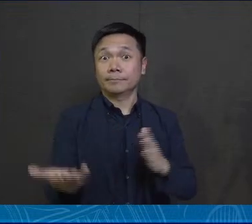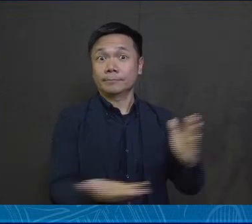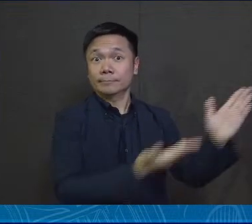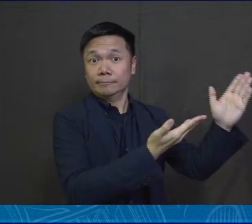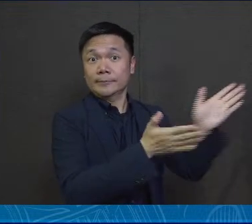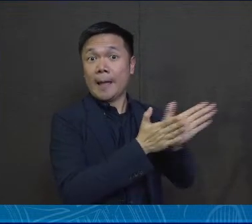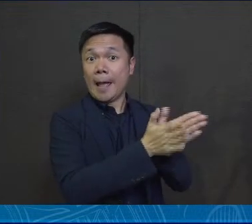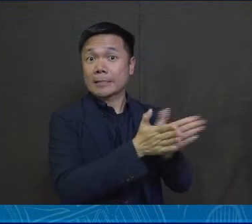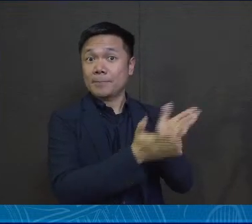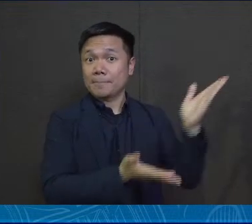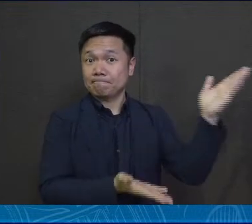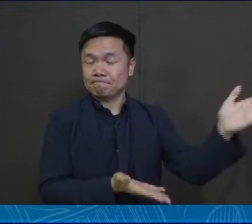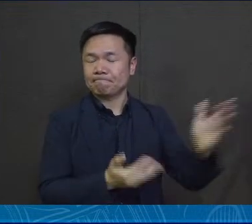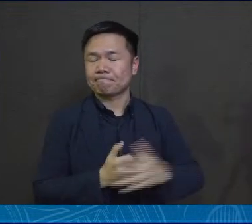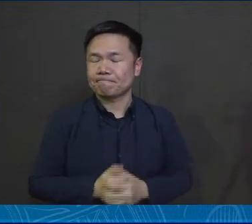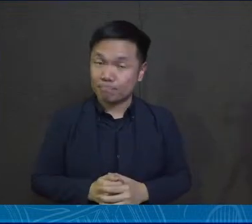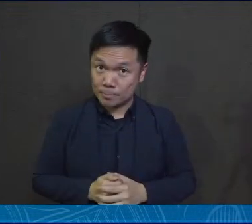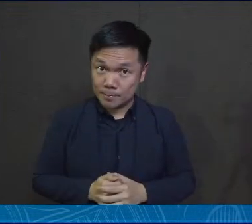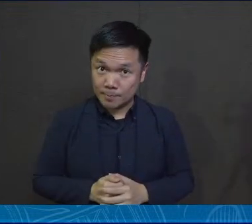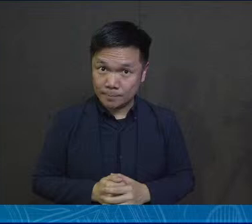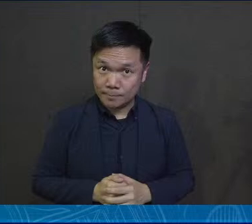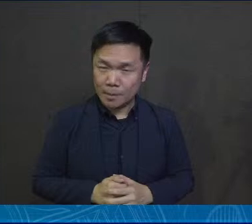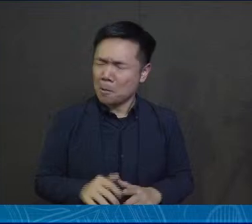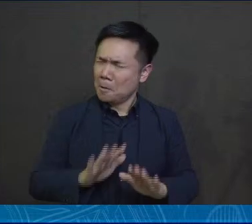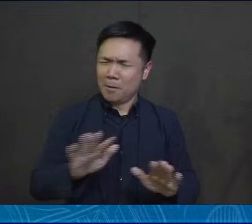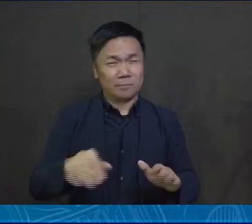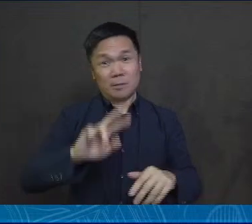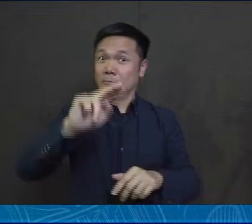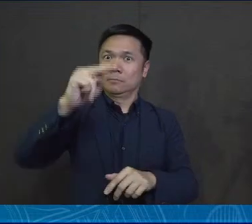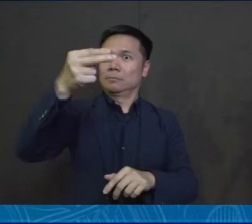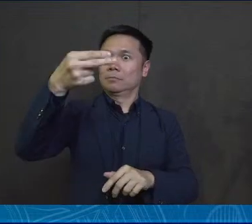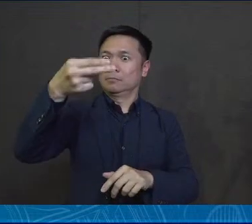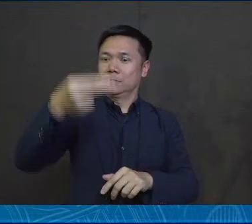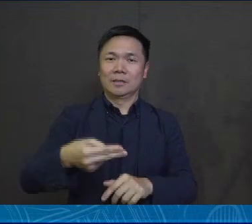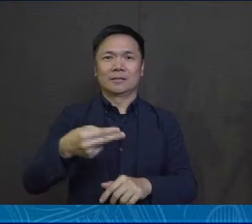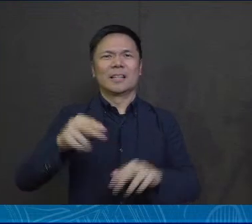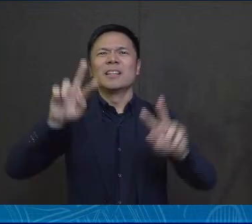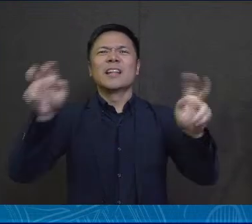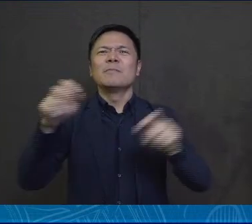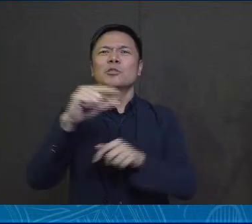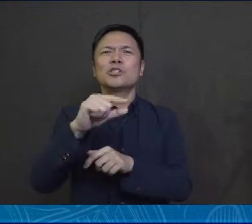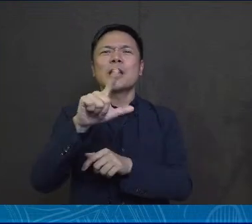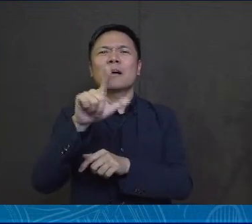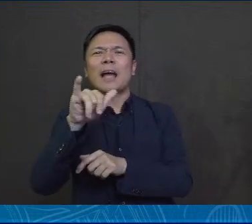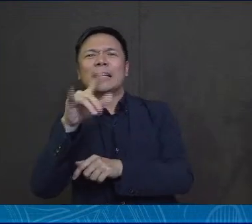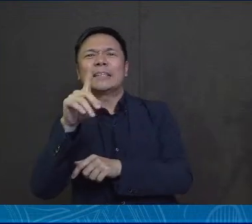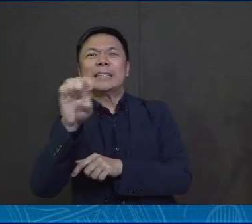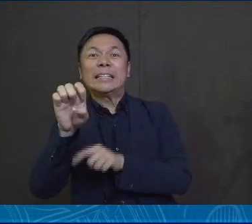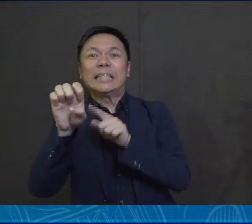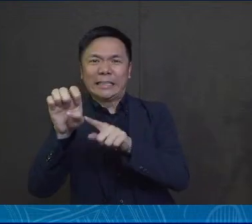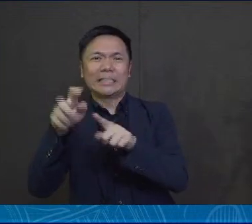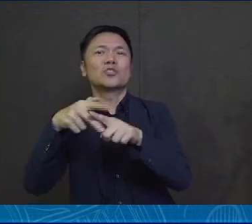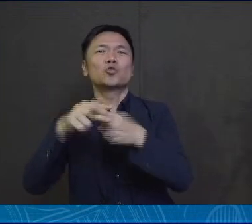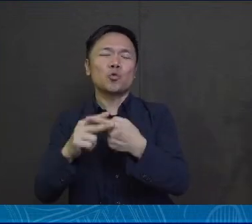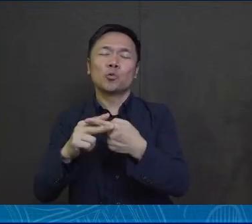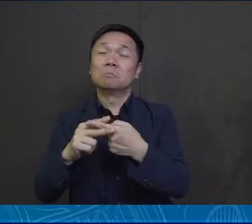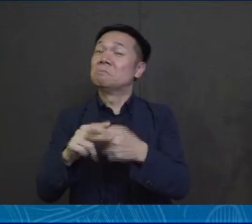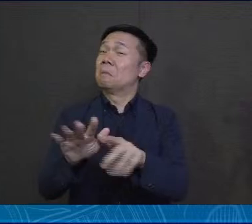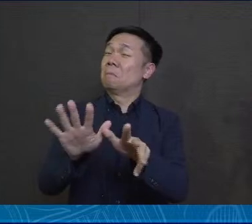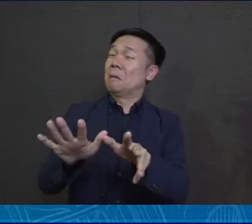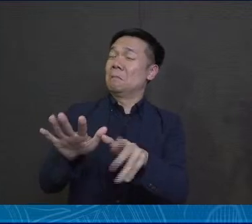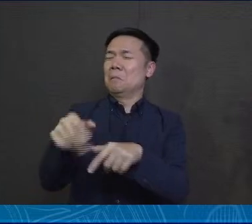he's just presented, a very fancy name, the GLIDE, but a very important tool that